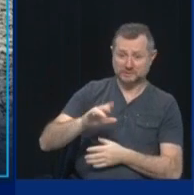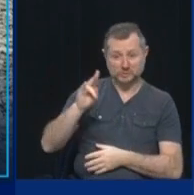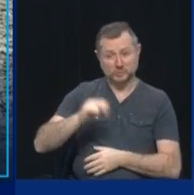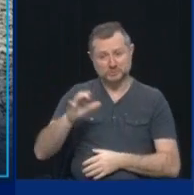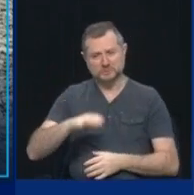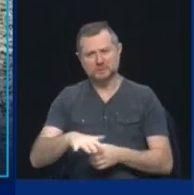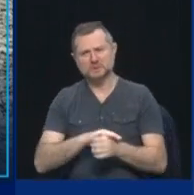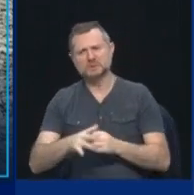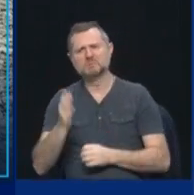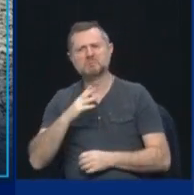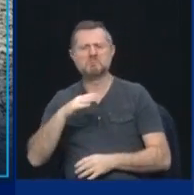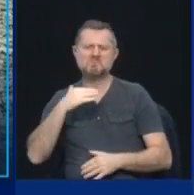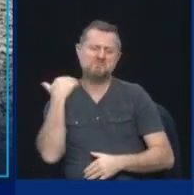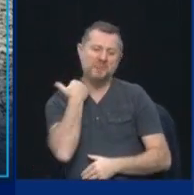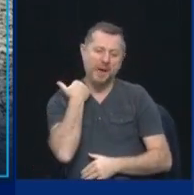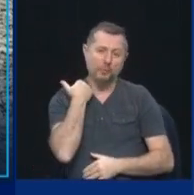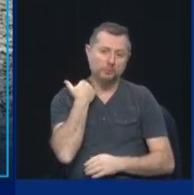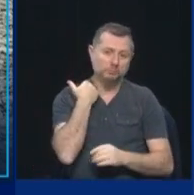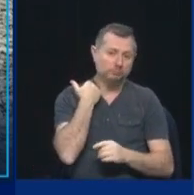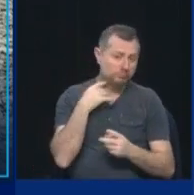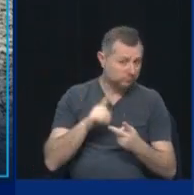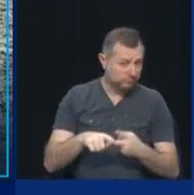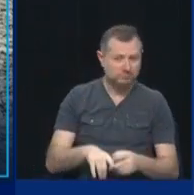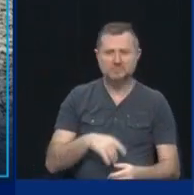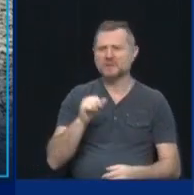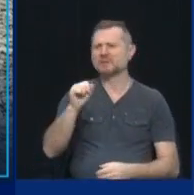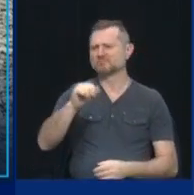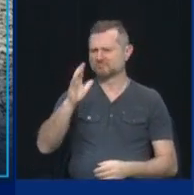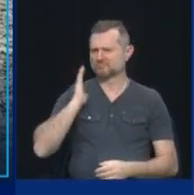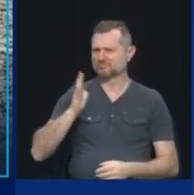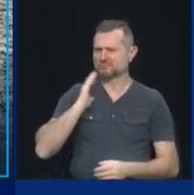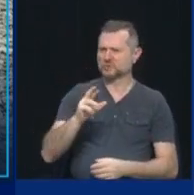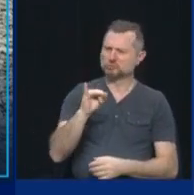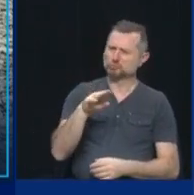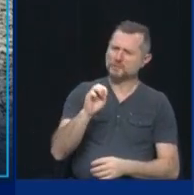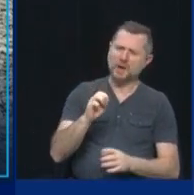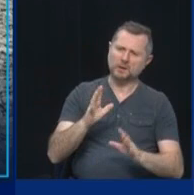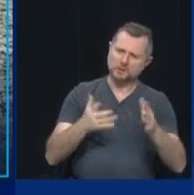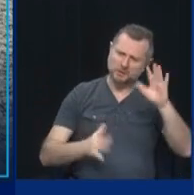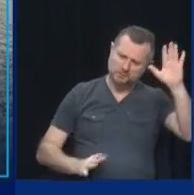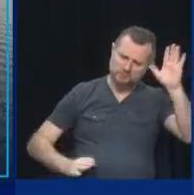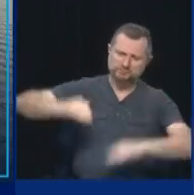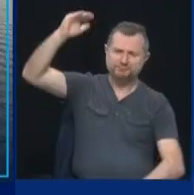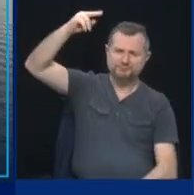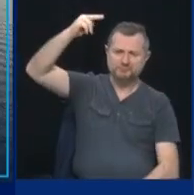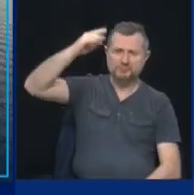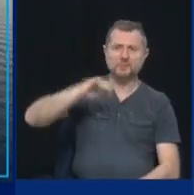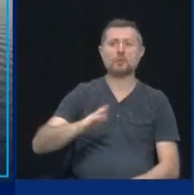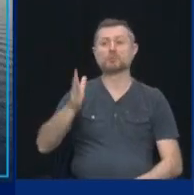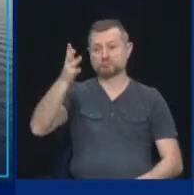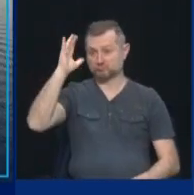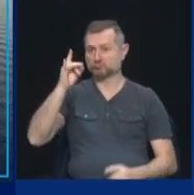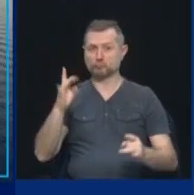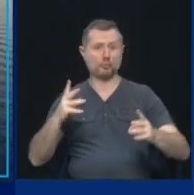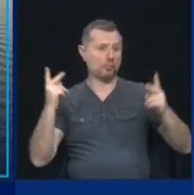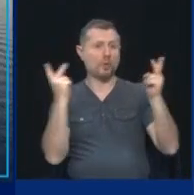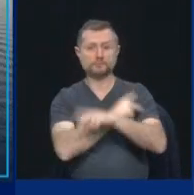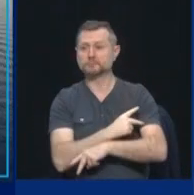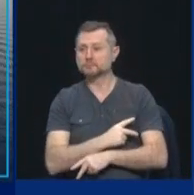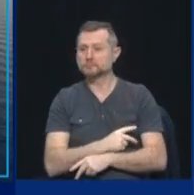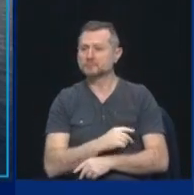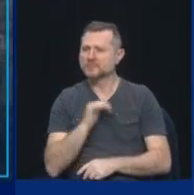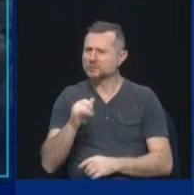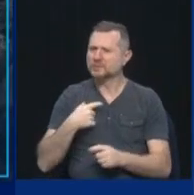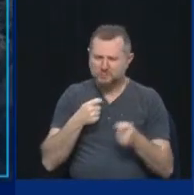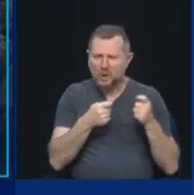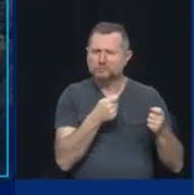we have a crime problem. We had a worse crime problem. And we managed it. You just